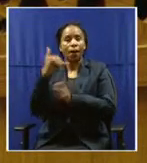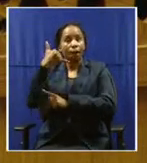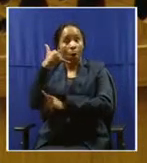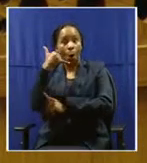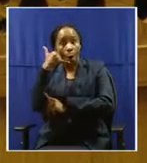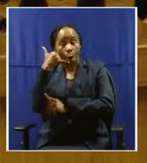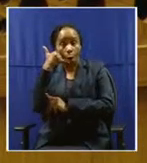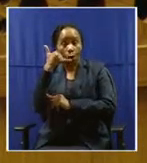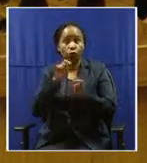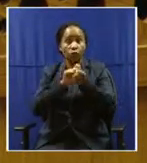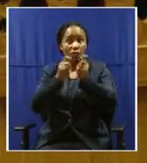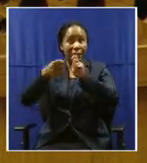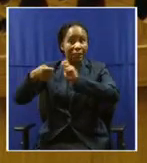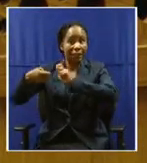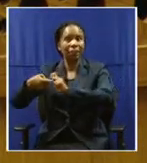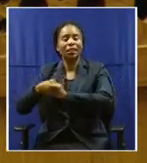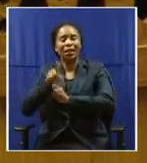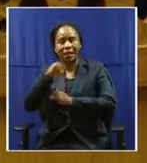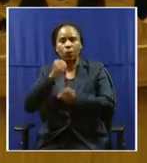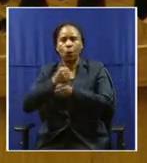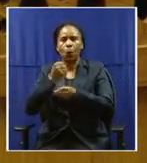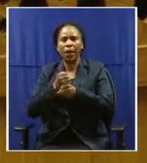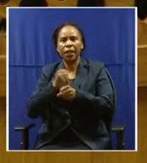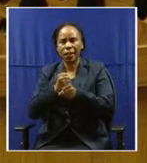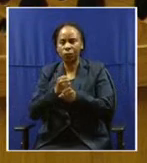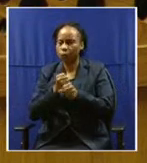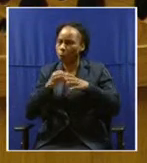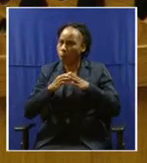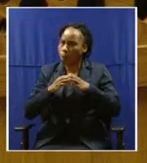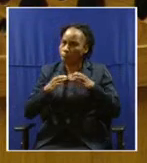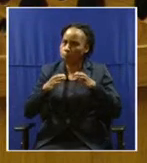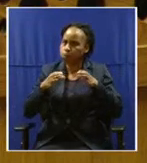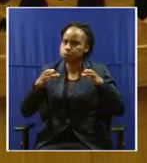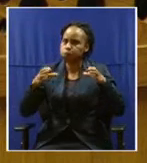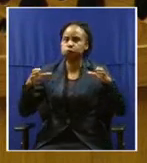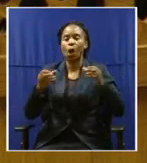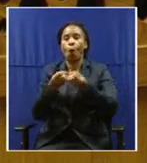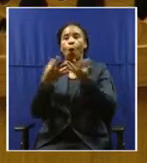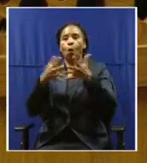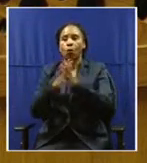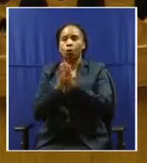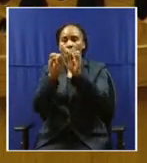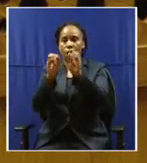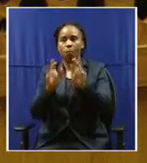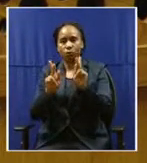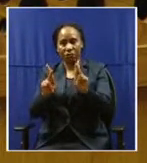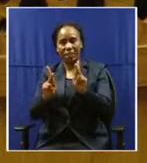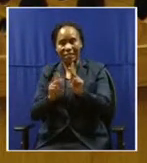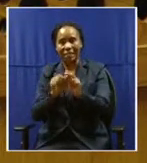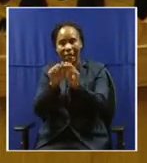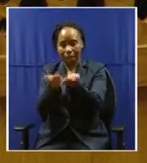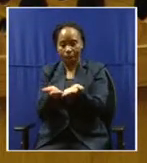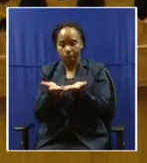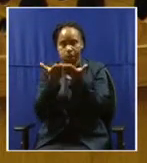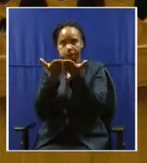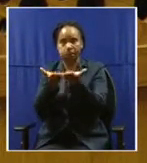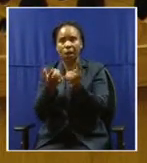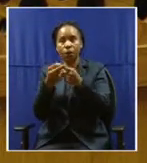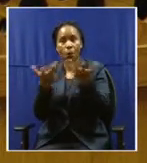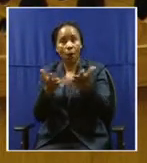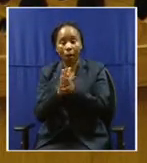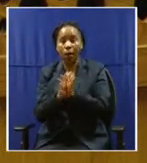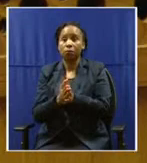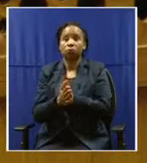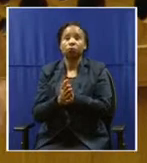to effectively harness the enormous opportunities that are presented by technological change that is